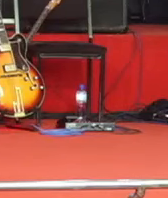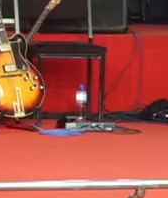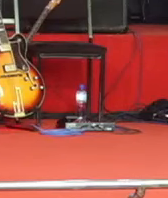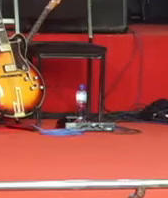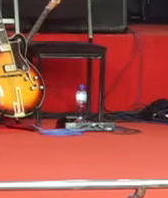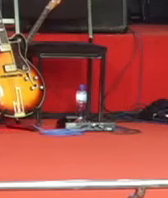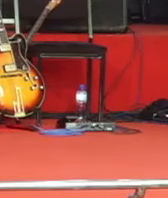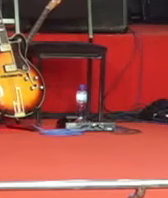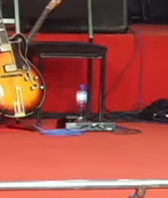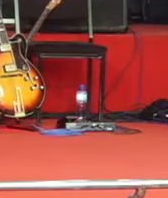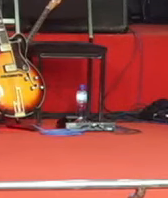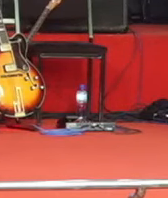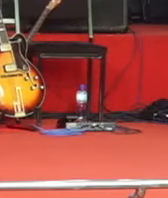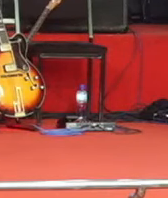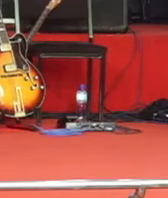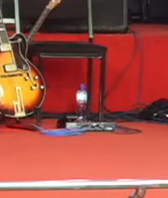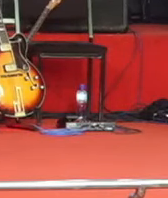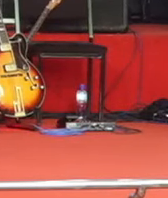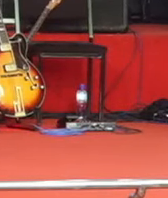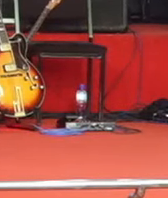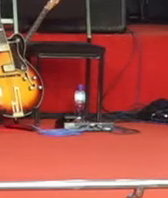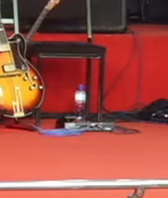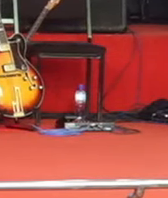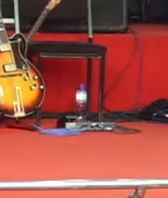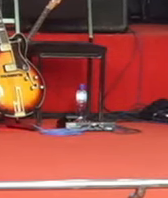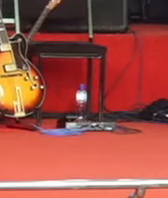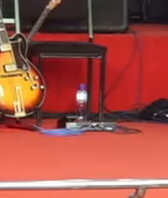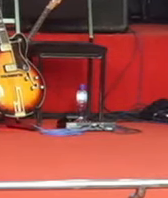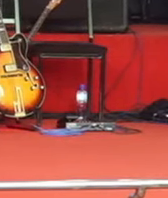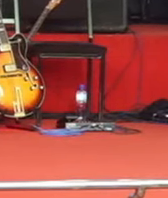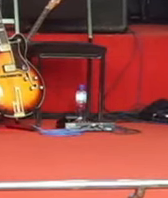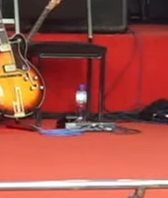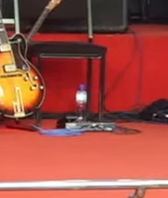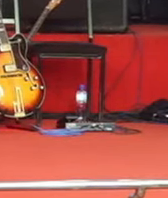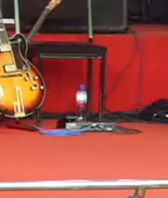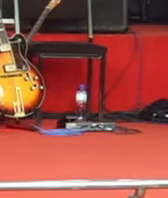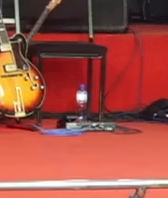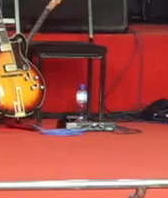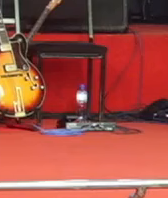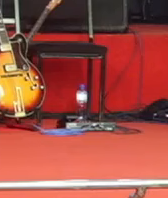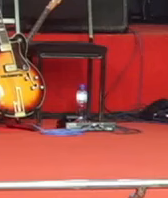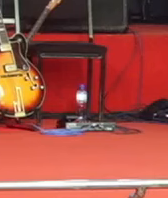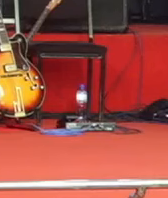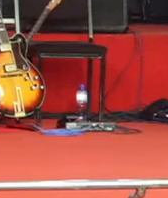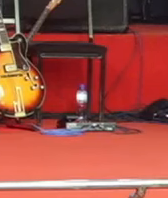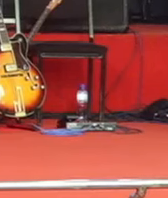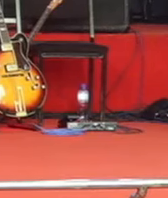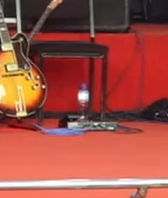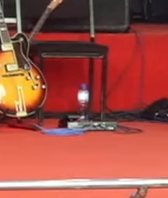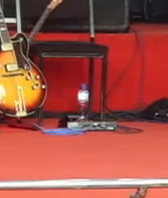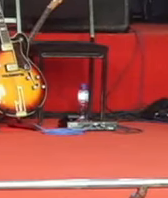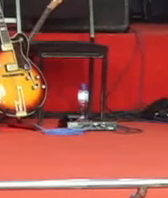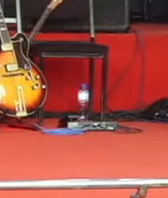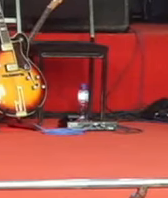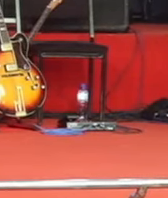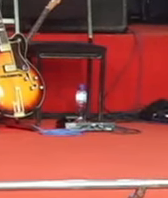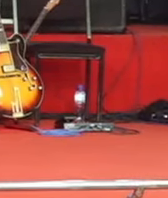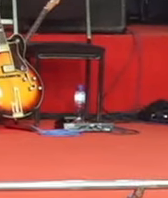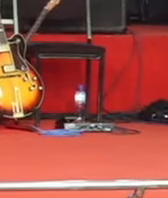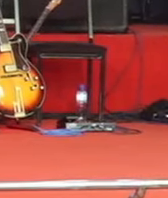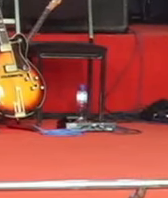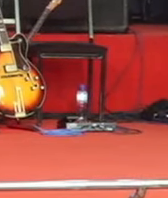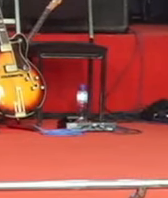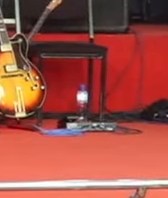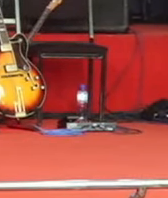daughters perished." Na hapo akamwambia hapa ndipo wanawako waliangamia. And he kept quiet for a while, moment of silence. Na akanyamaza kwa